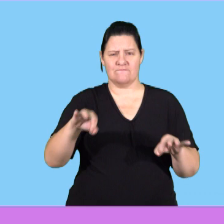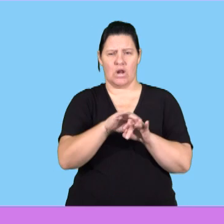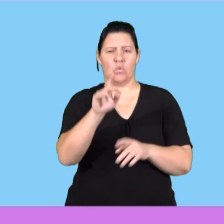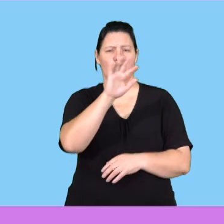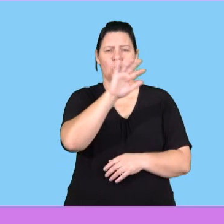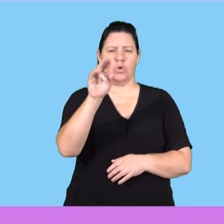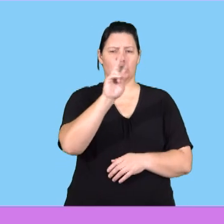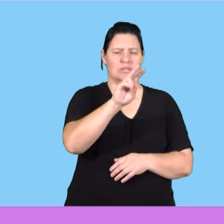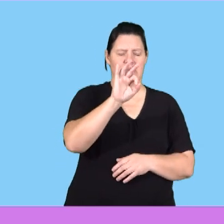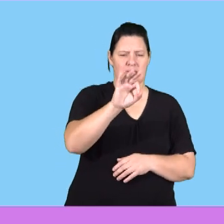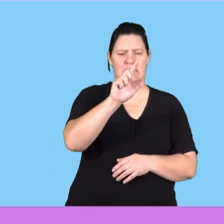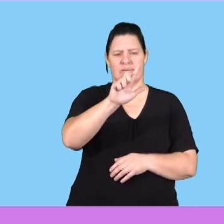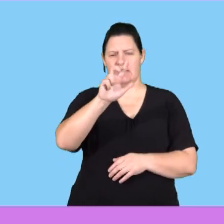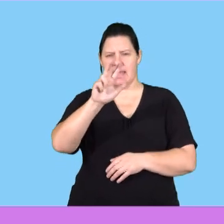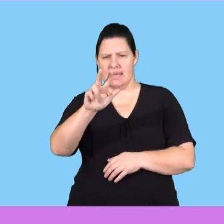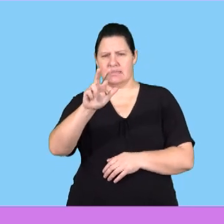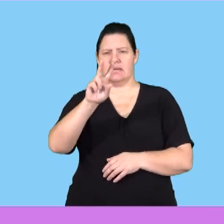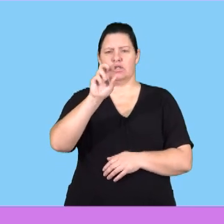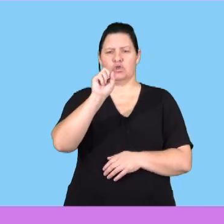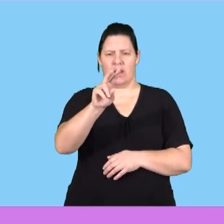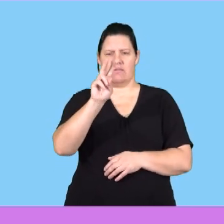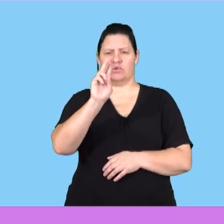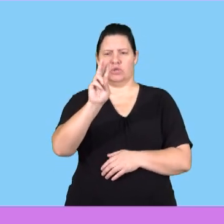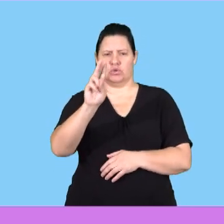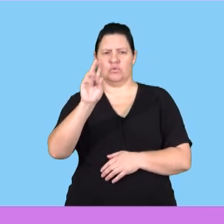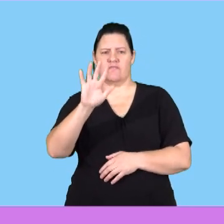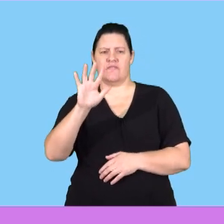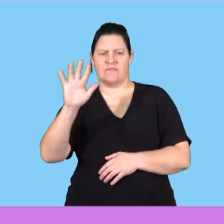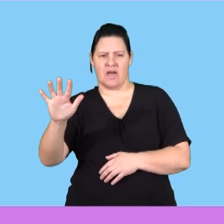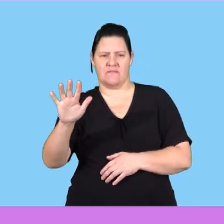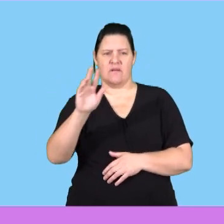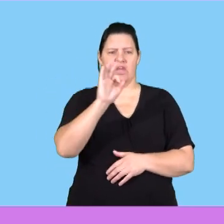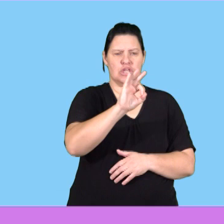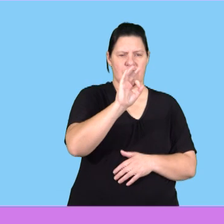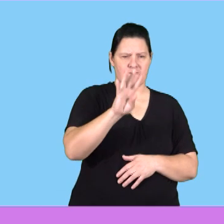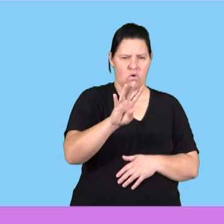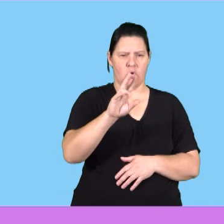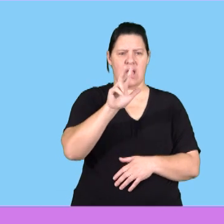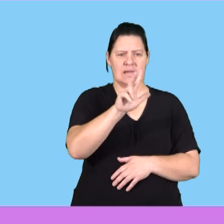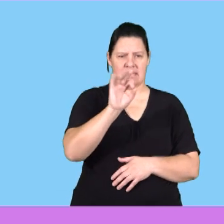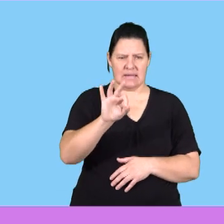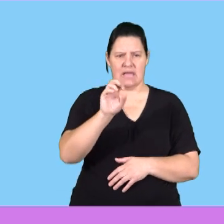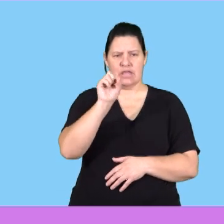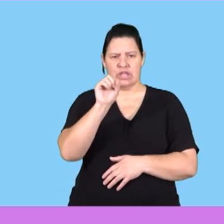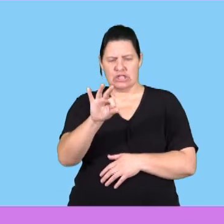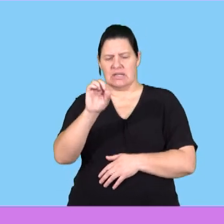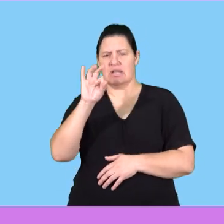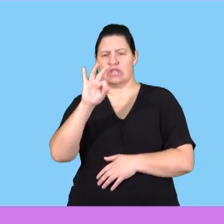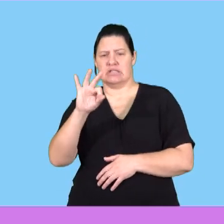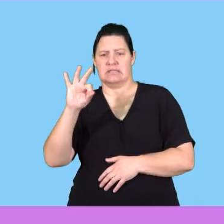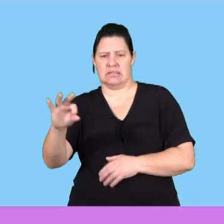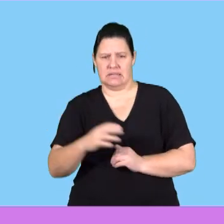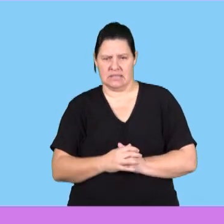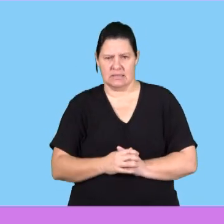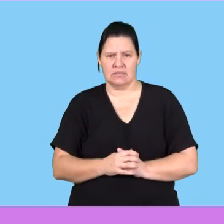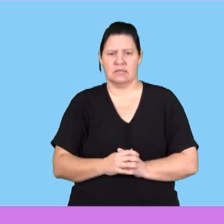value. So I have 23, 78, 12, 22, 55, 34, 83,